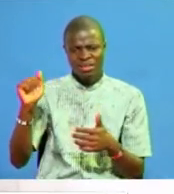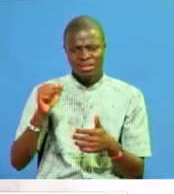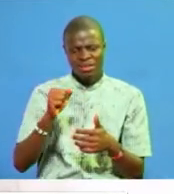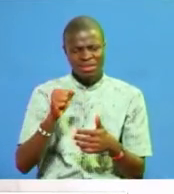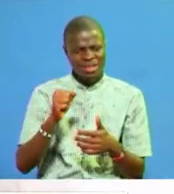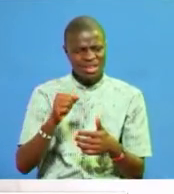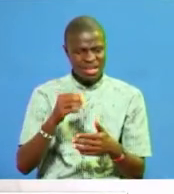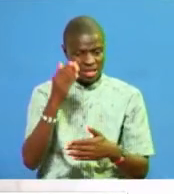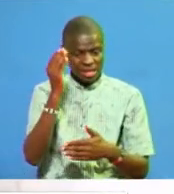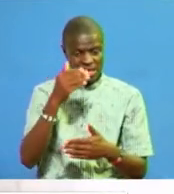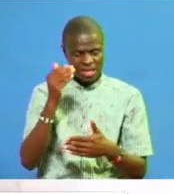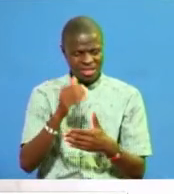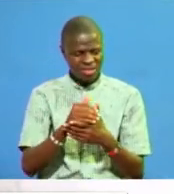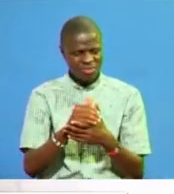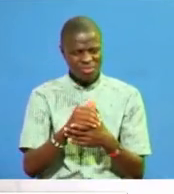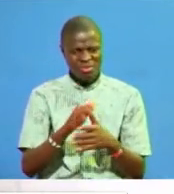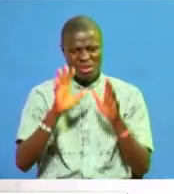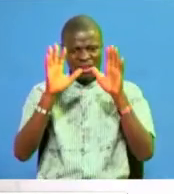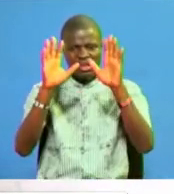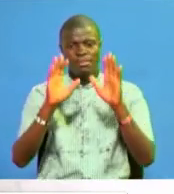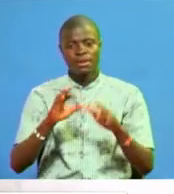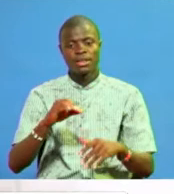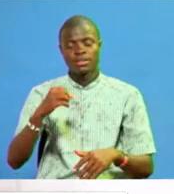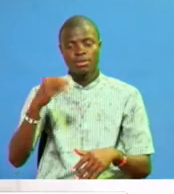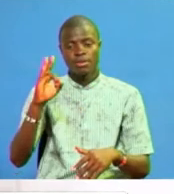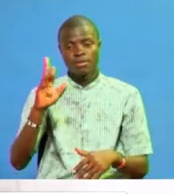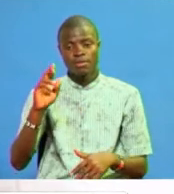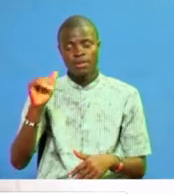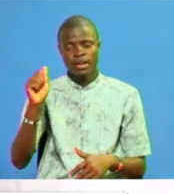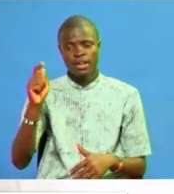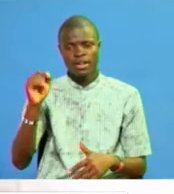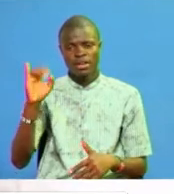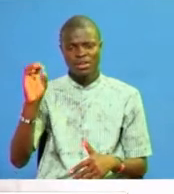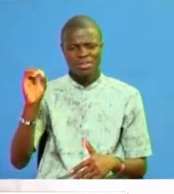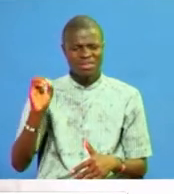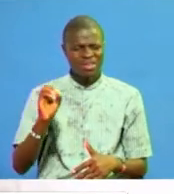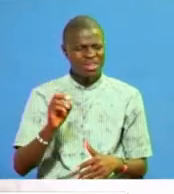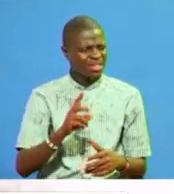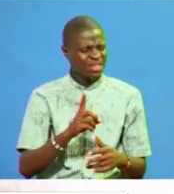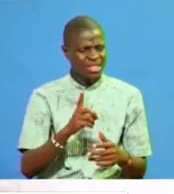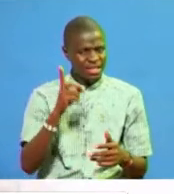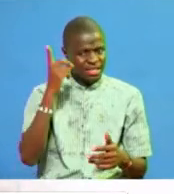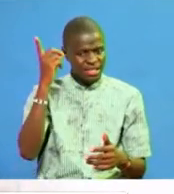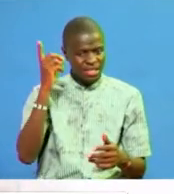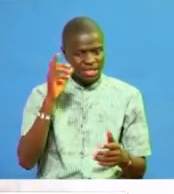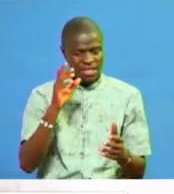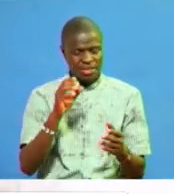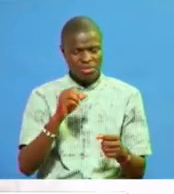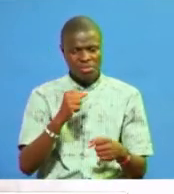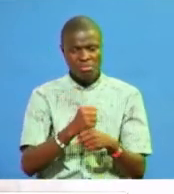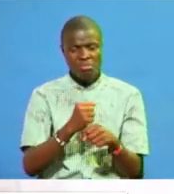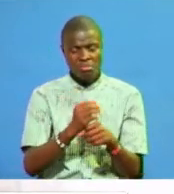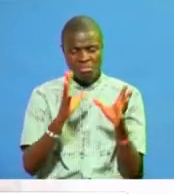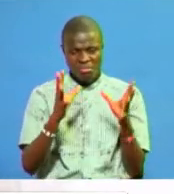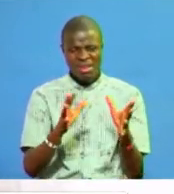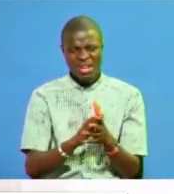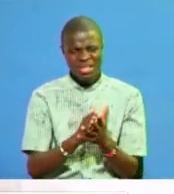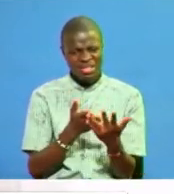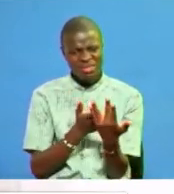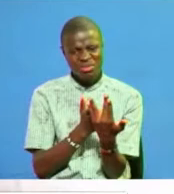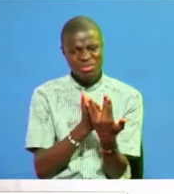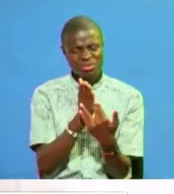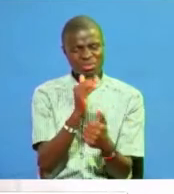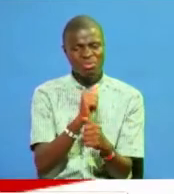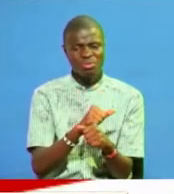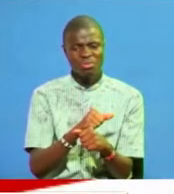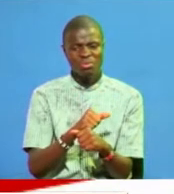observed to preserve the importance of radio, as well as to encourage decision makers to provide access to information through radio.